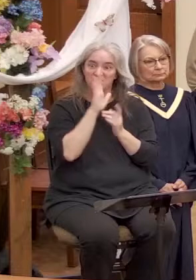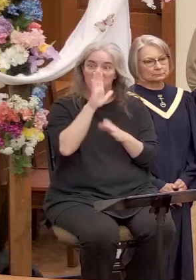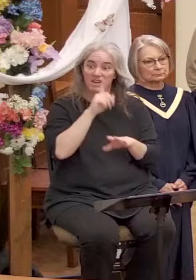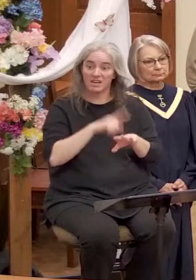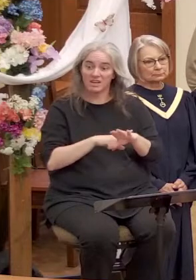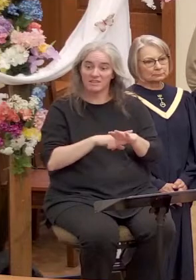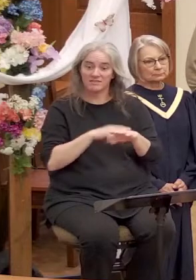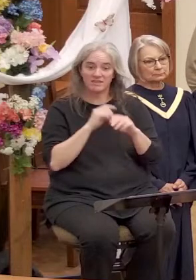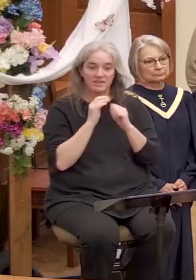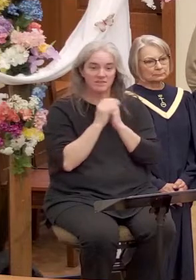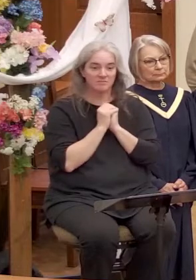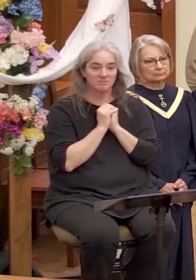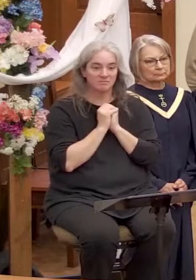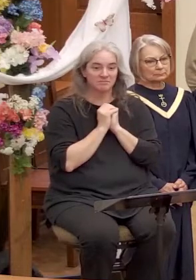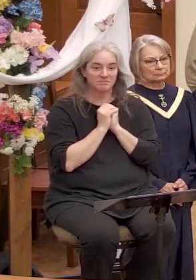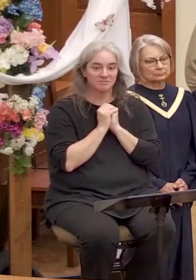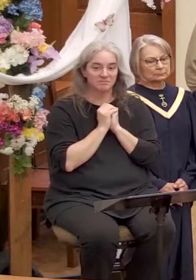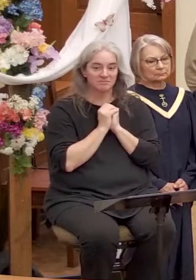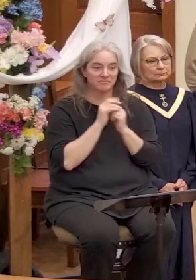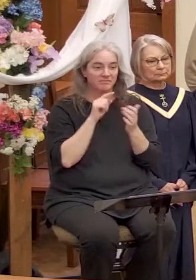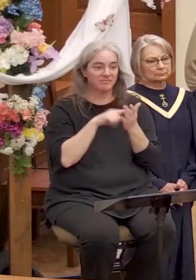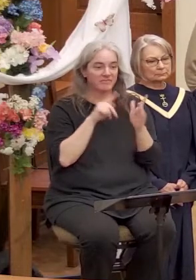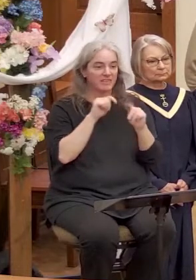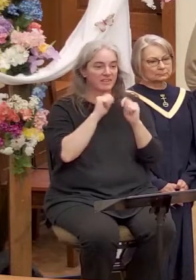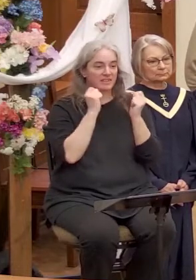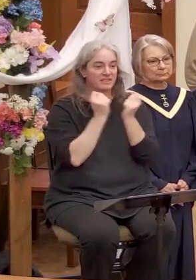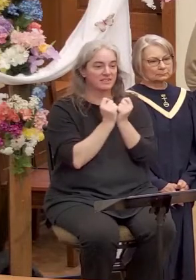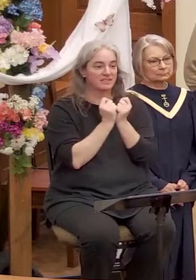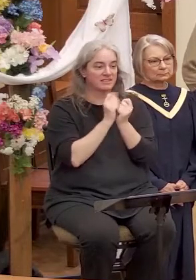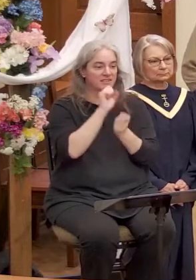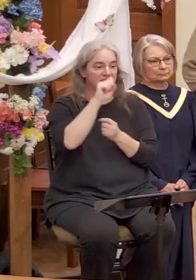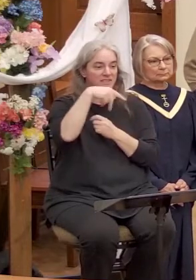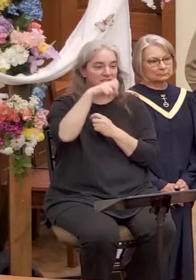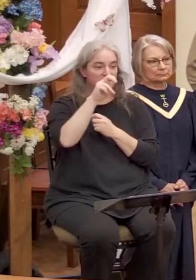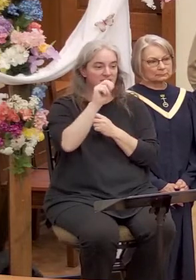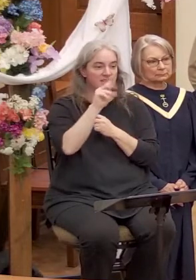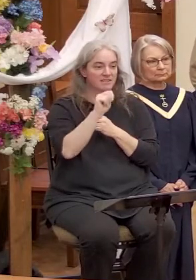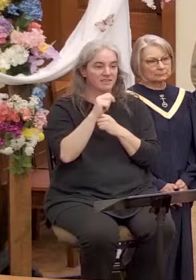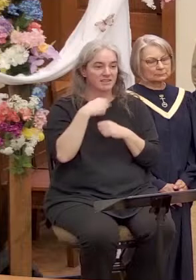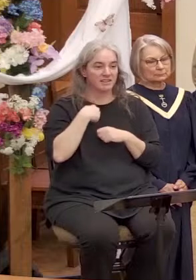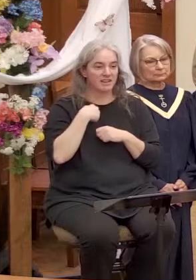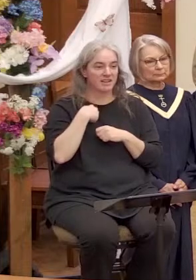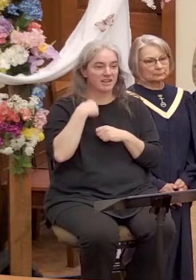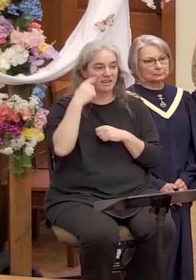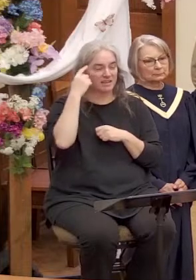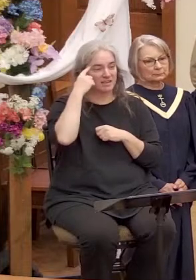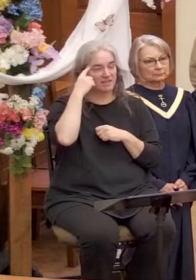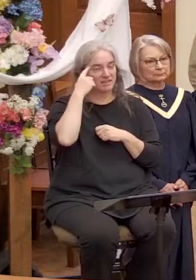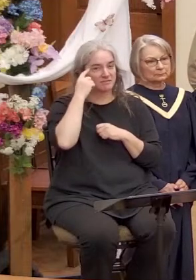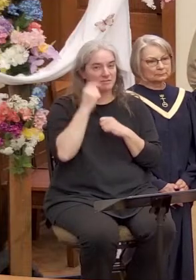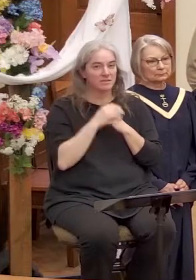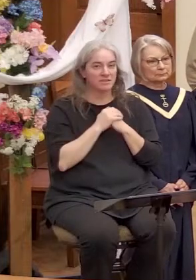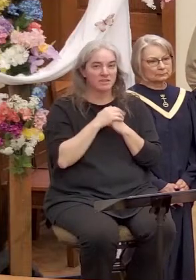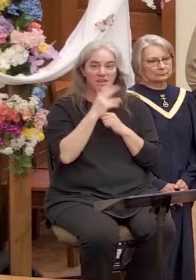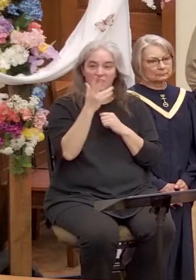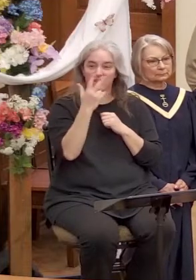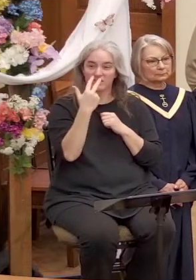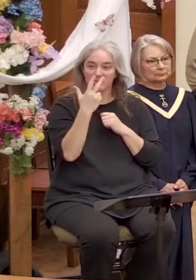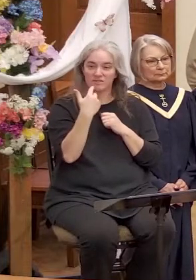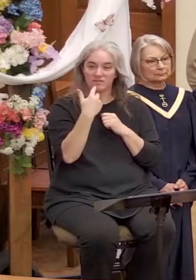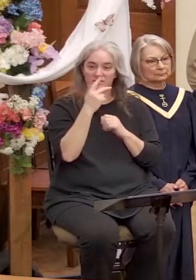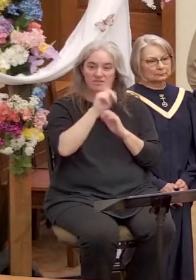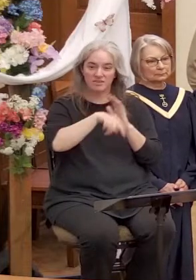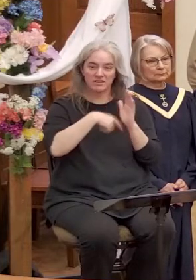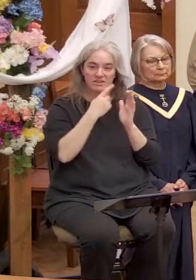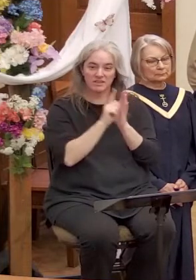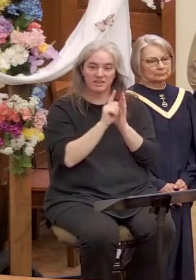5 times. This team has already spent, I'm going to estimate, and I'm probably being conservative here, 13 hours in